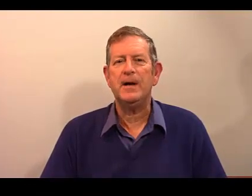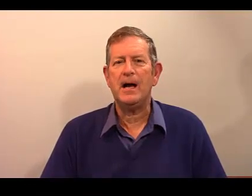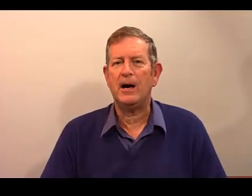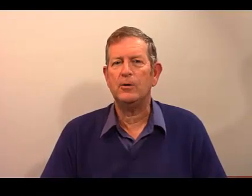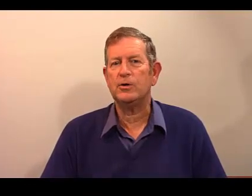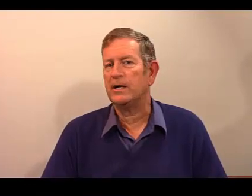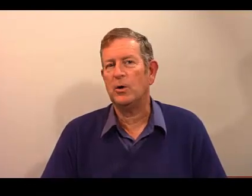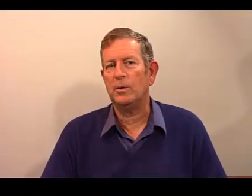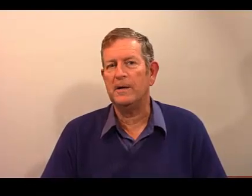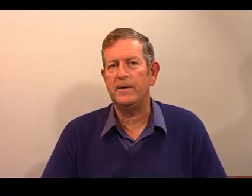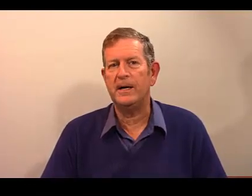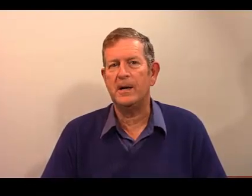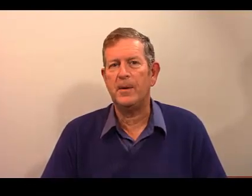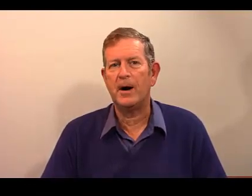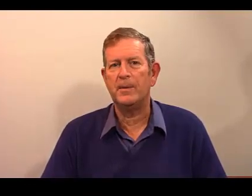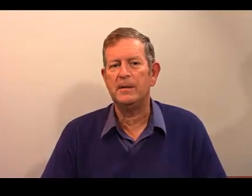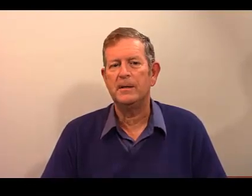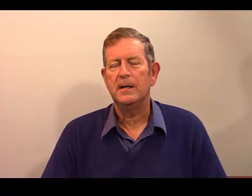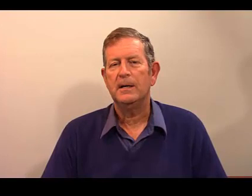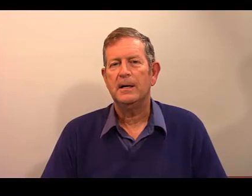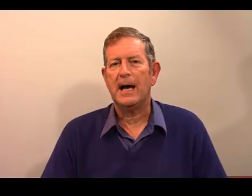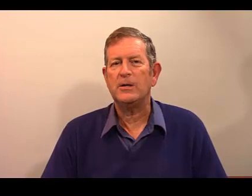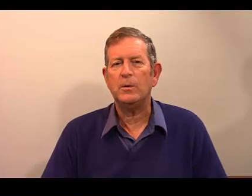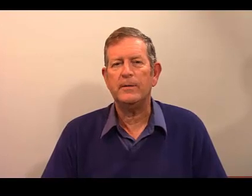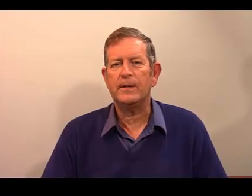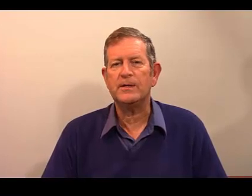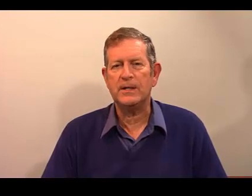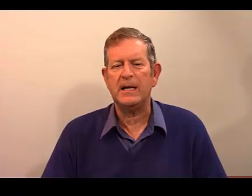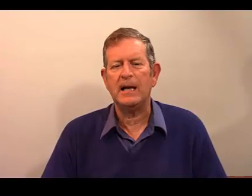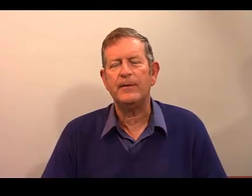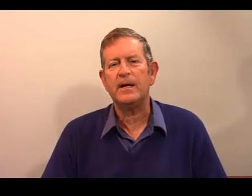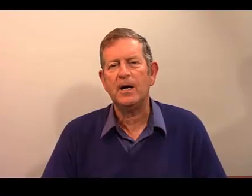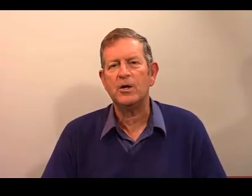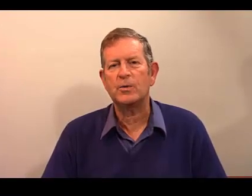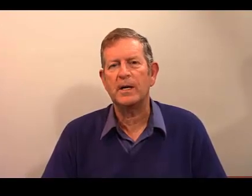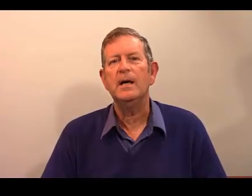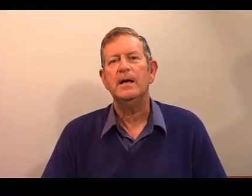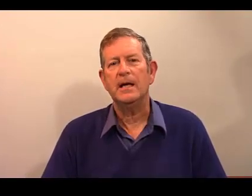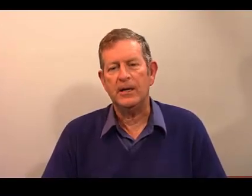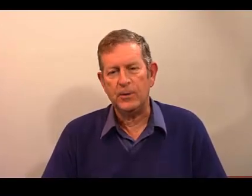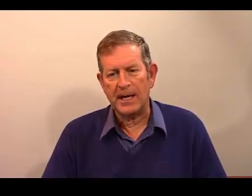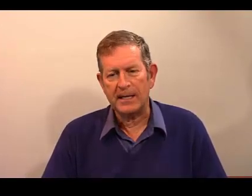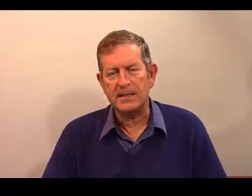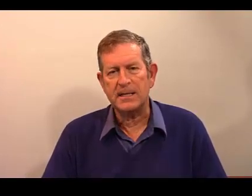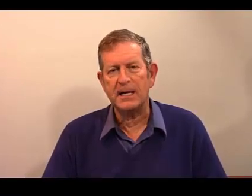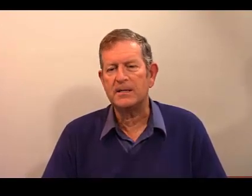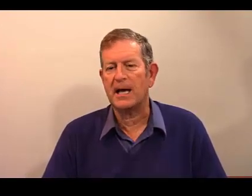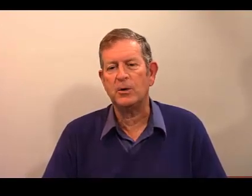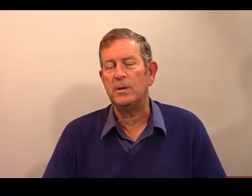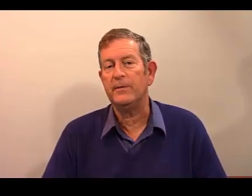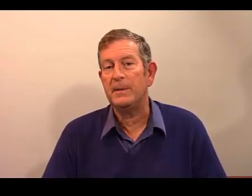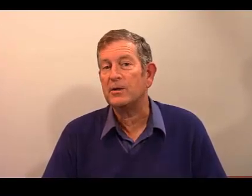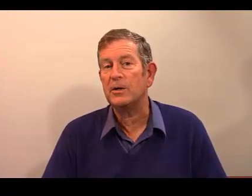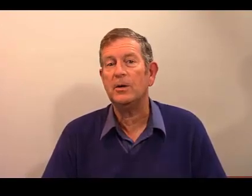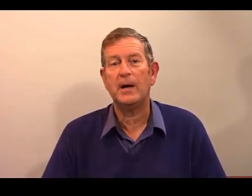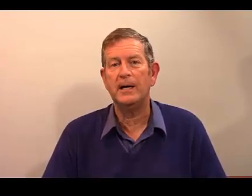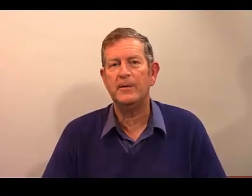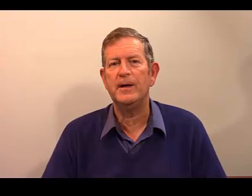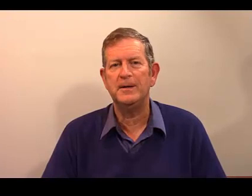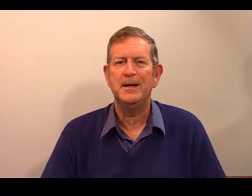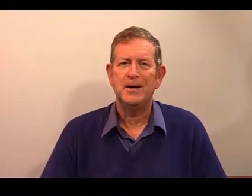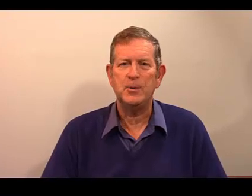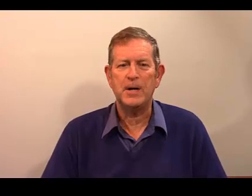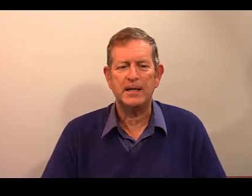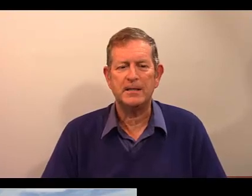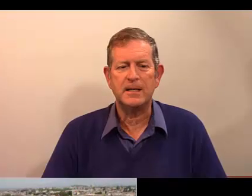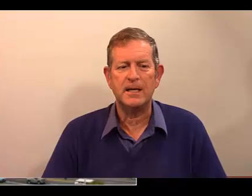I live in a house. I don't live in an apartment. I don't live in the city. I live in the country in the United States. I don't live in Mexico. I